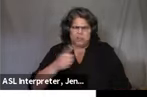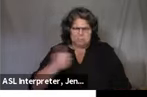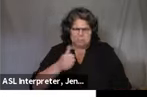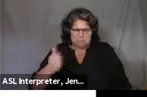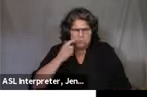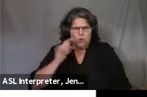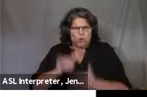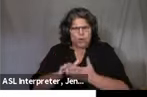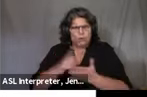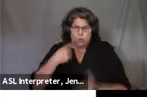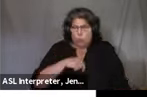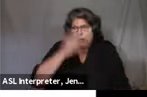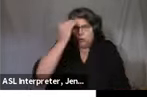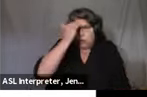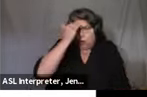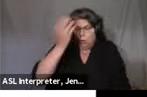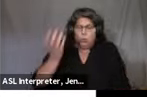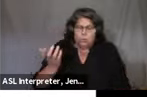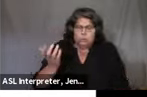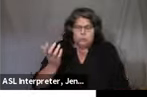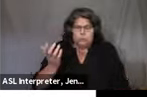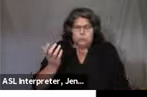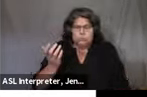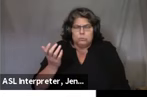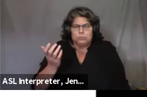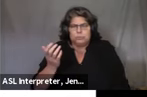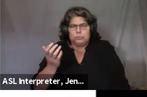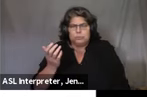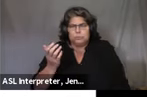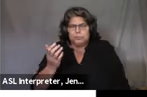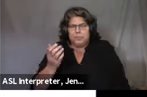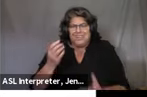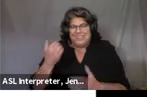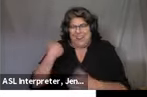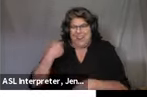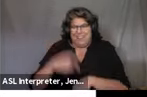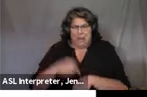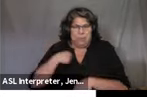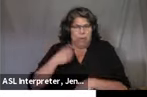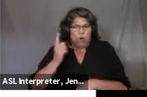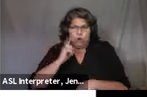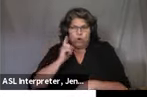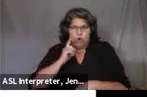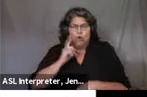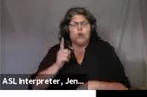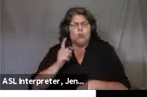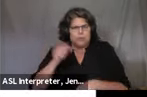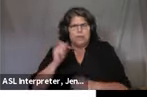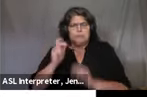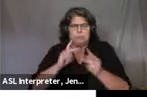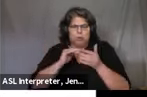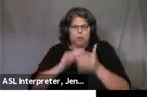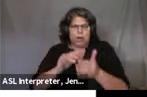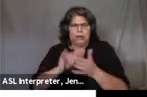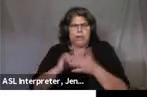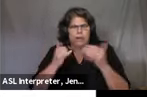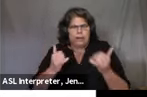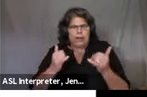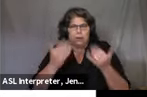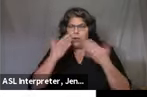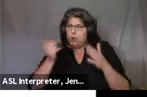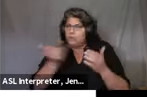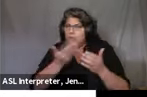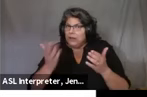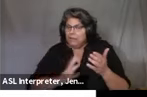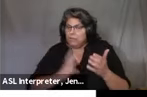are, from the last pieces of information I received, that there were studies being done. I'm not sure if they've been submitted, but I know